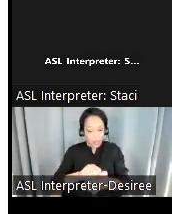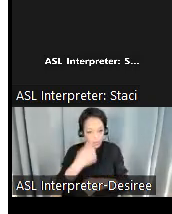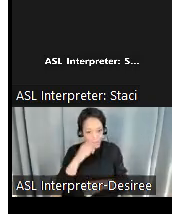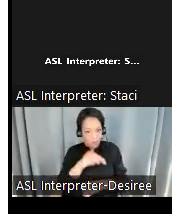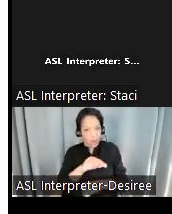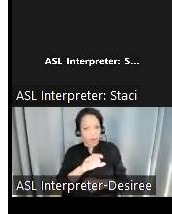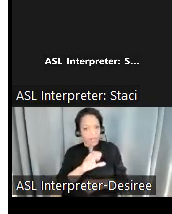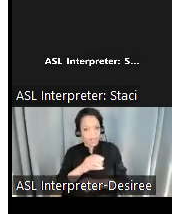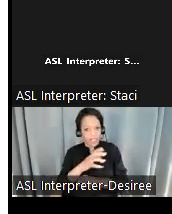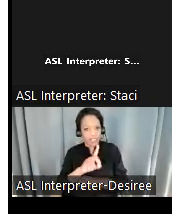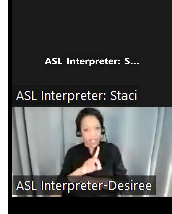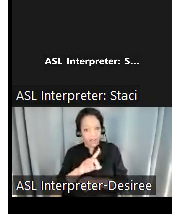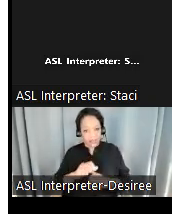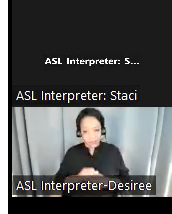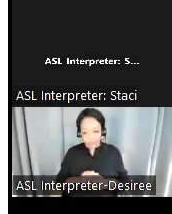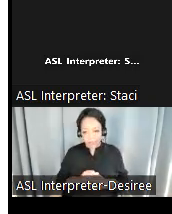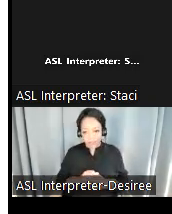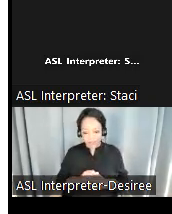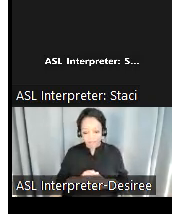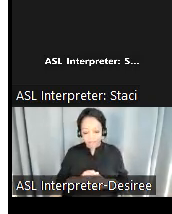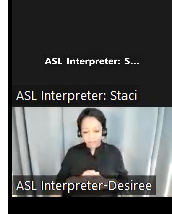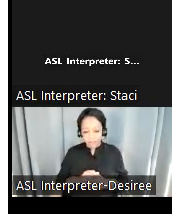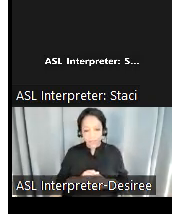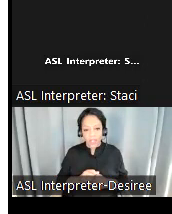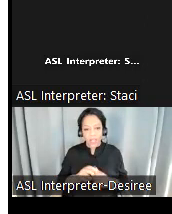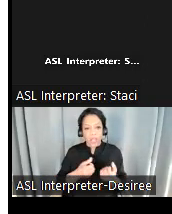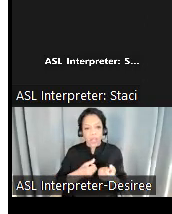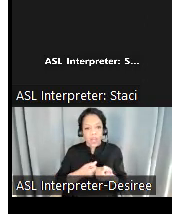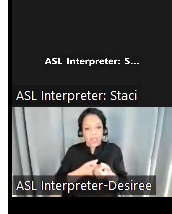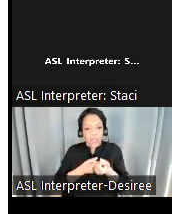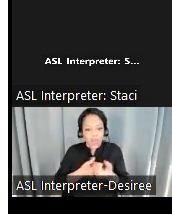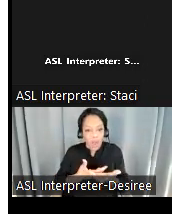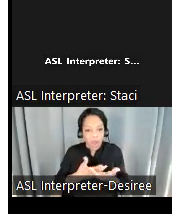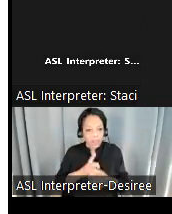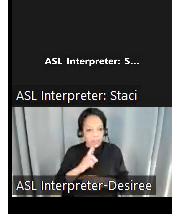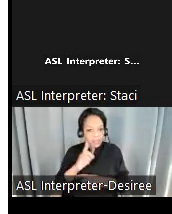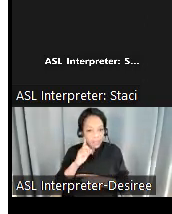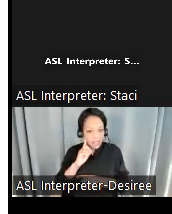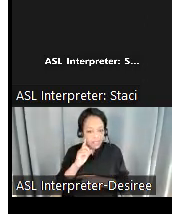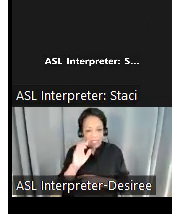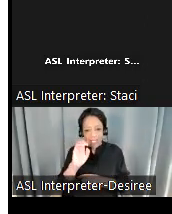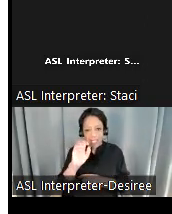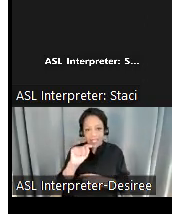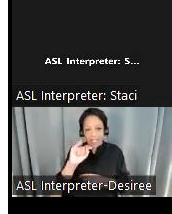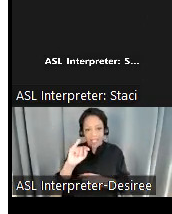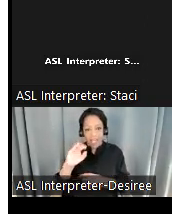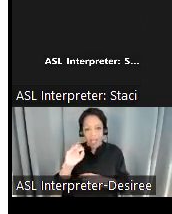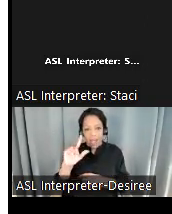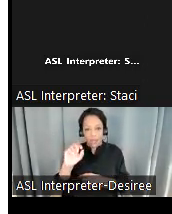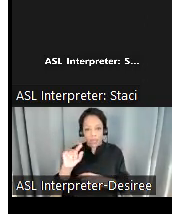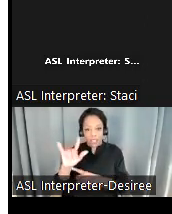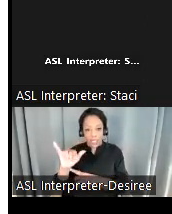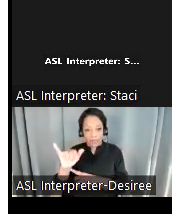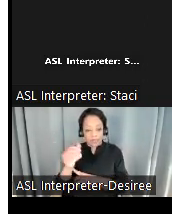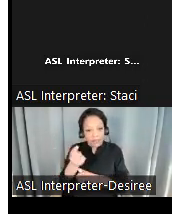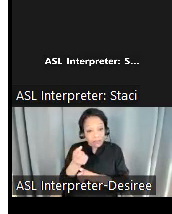Based on the etiology, the cause of that hearing difference, an infant could have other risk factors or medical issues,